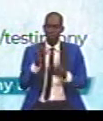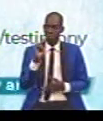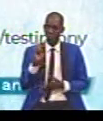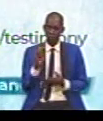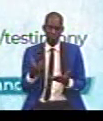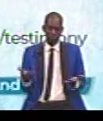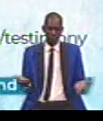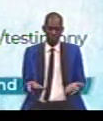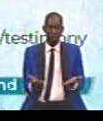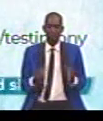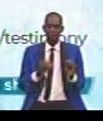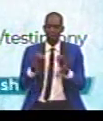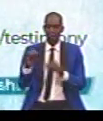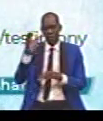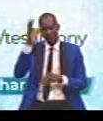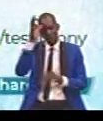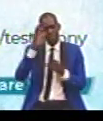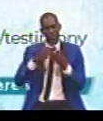devil to shame.